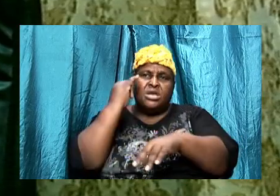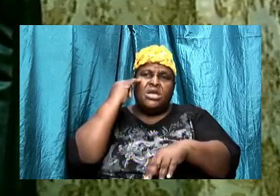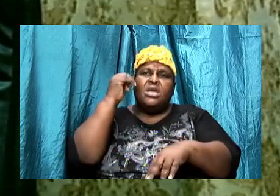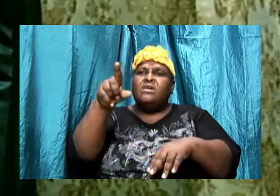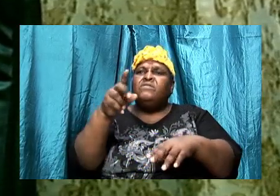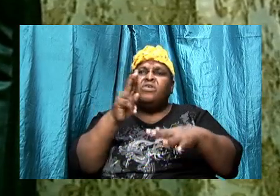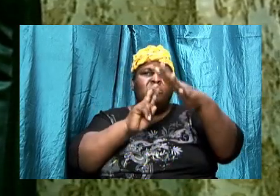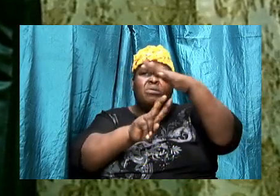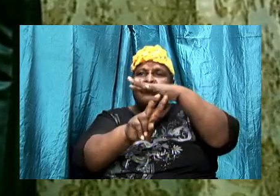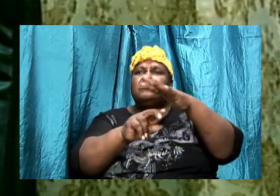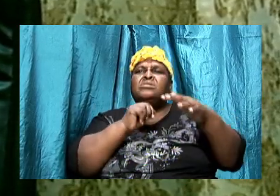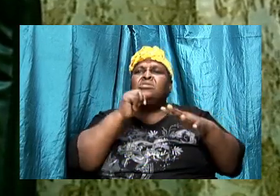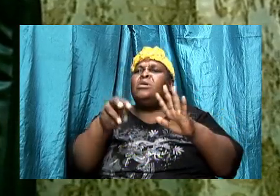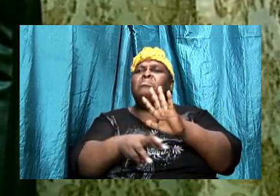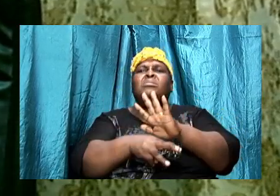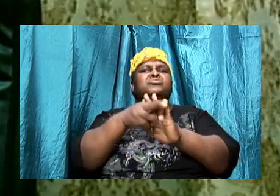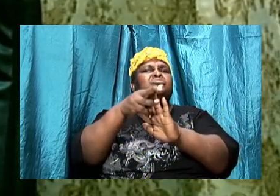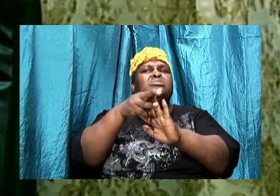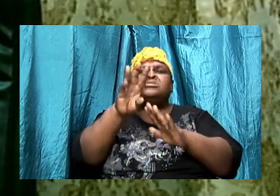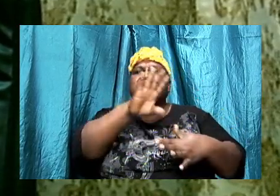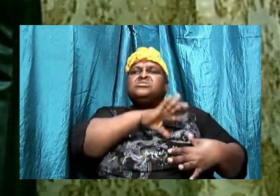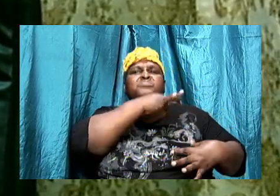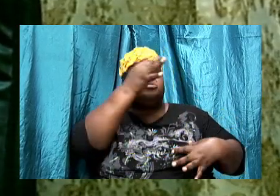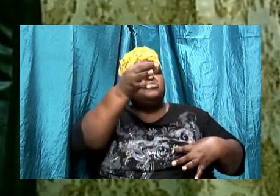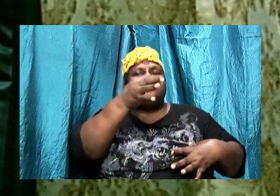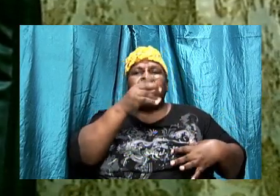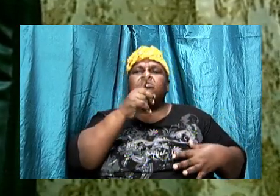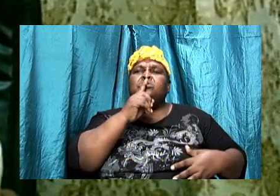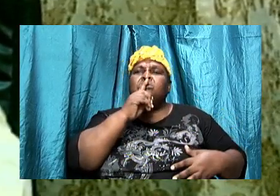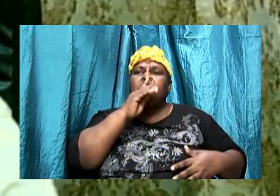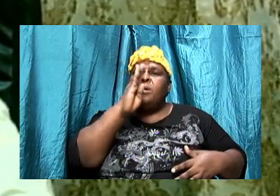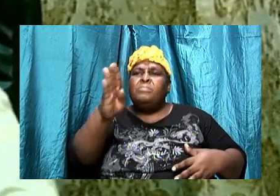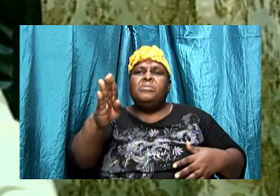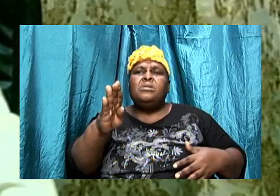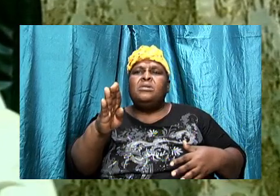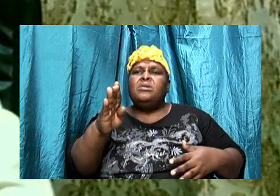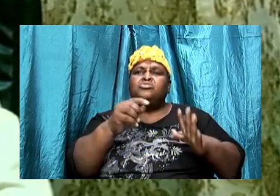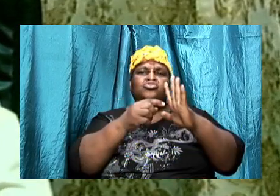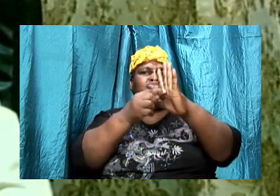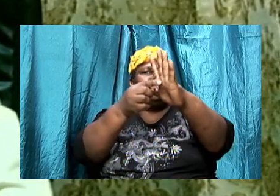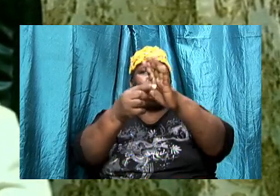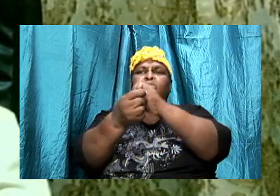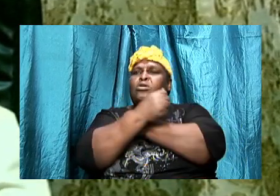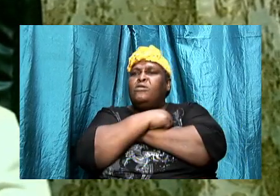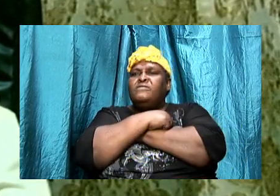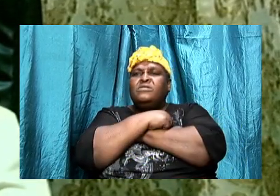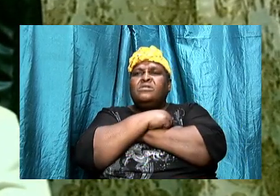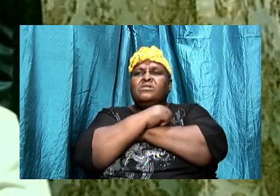and you're not mature spiritually to be displaying love, then it's really nothing.